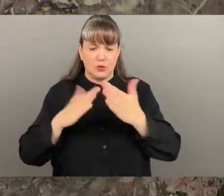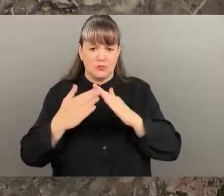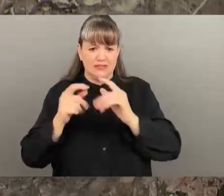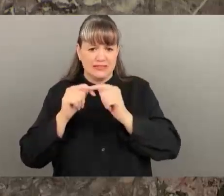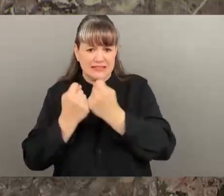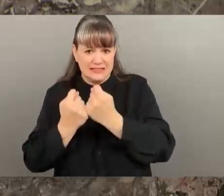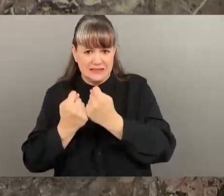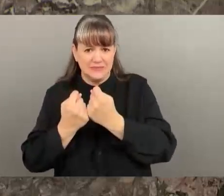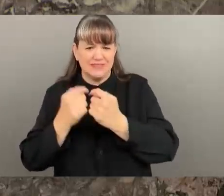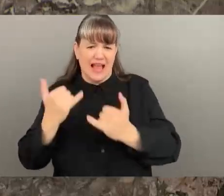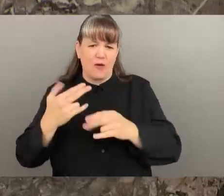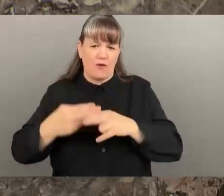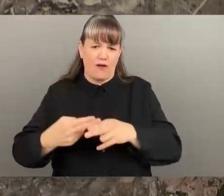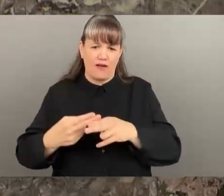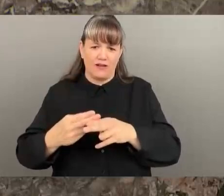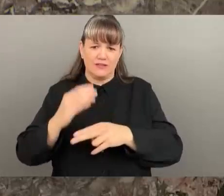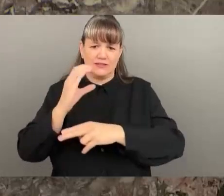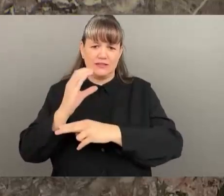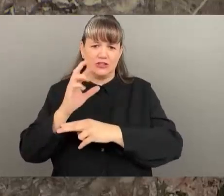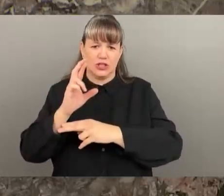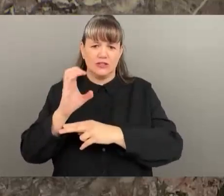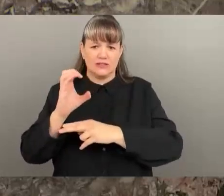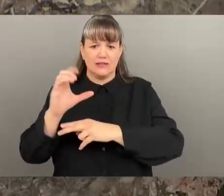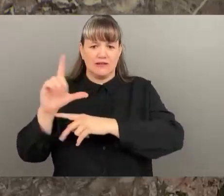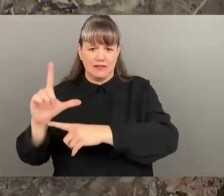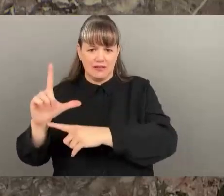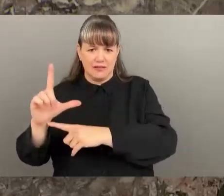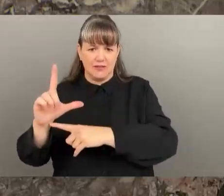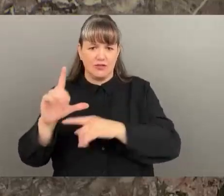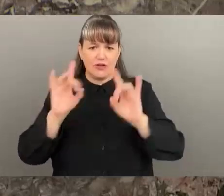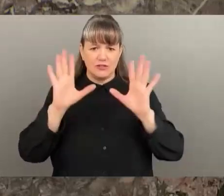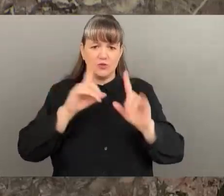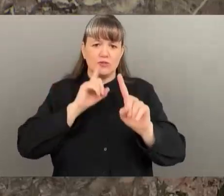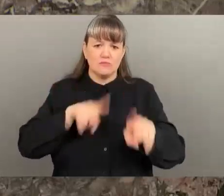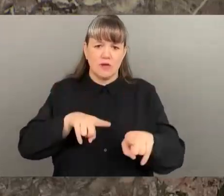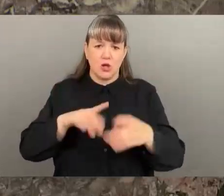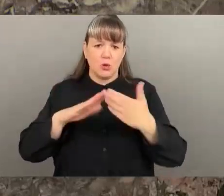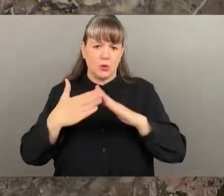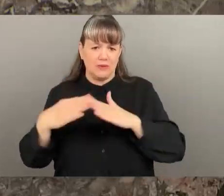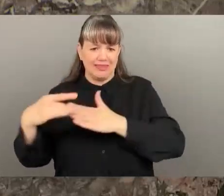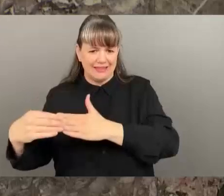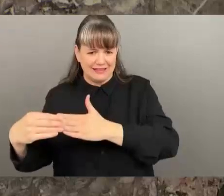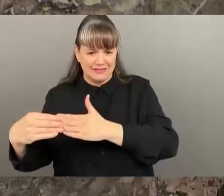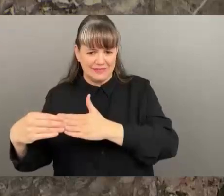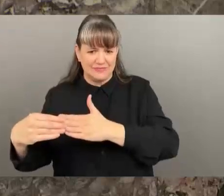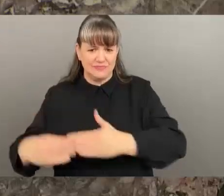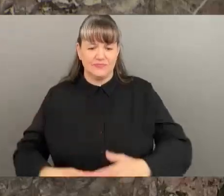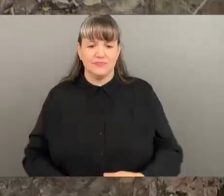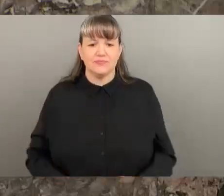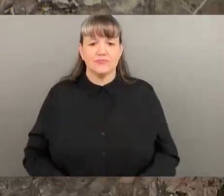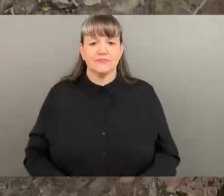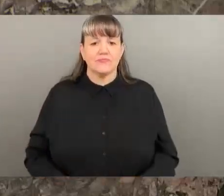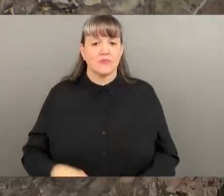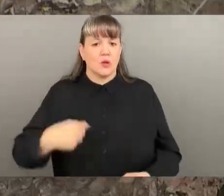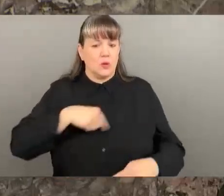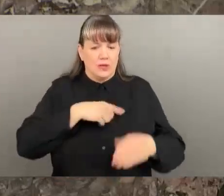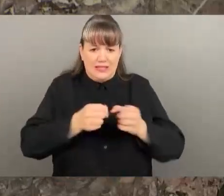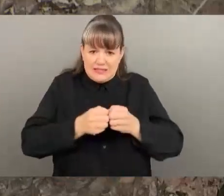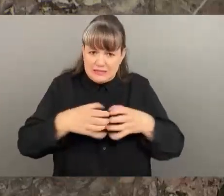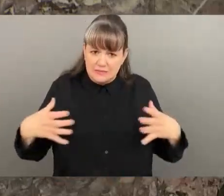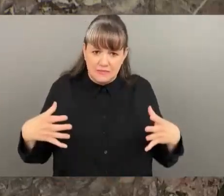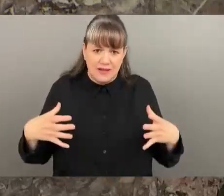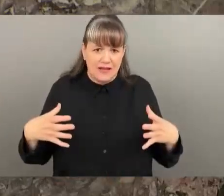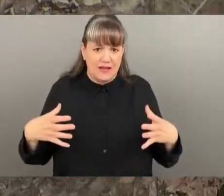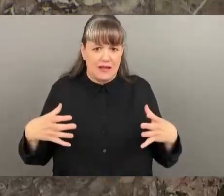people out to help people facing these kinds of crises. Mr. Speaker, we're expanding and creating new CIRCLE teams. I had the